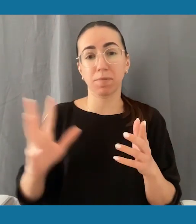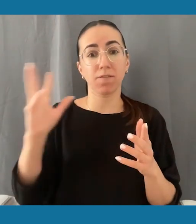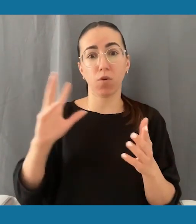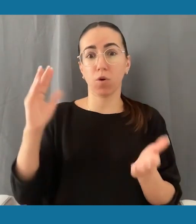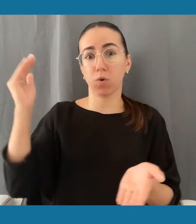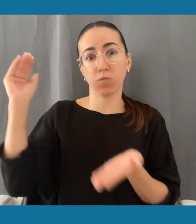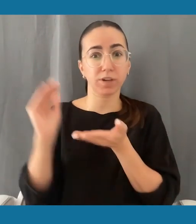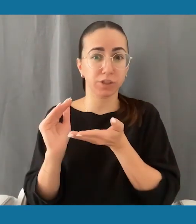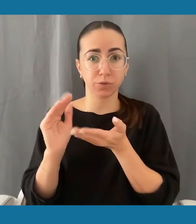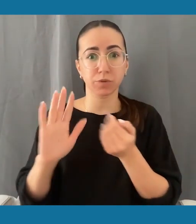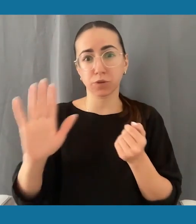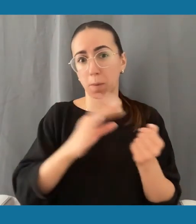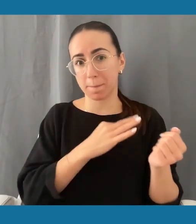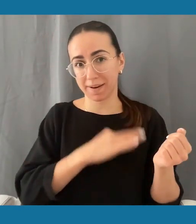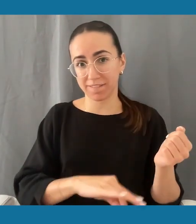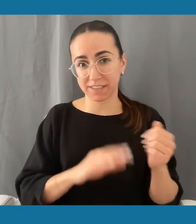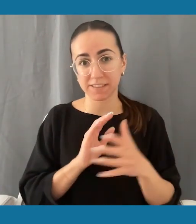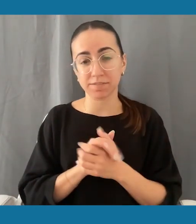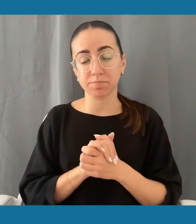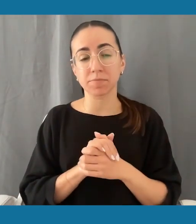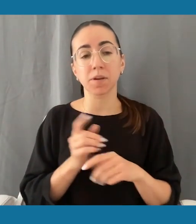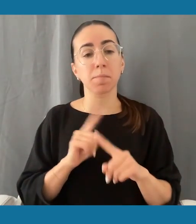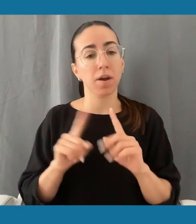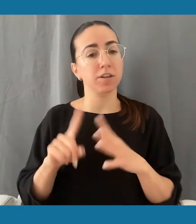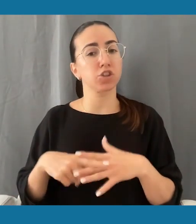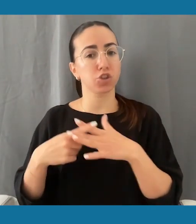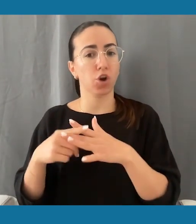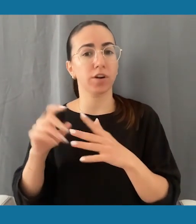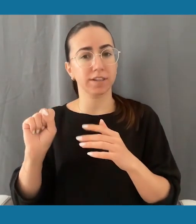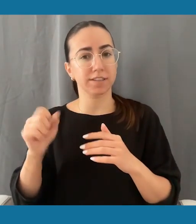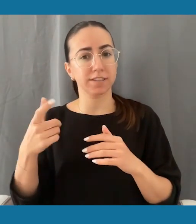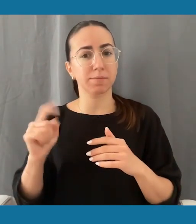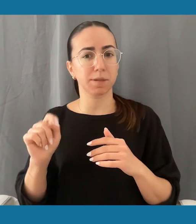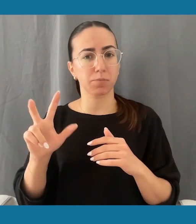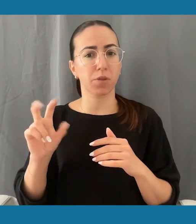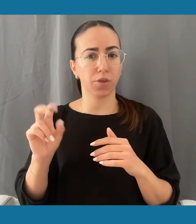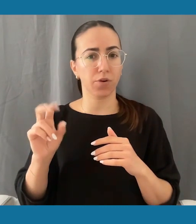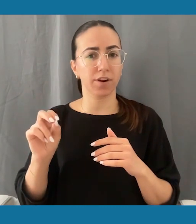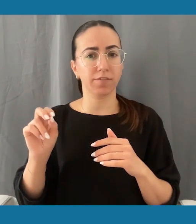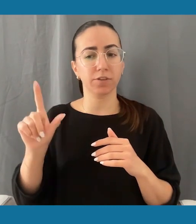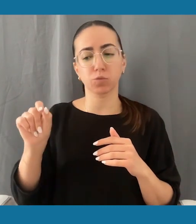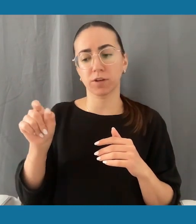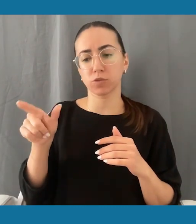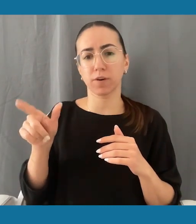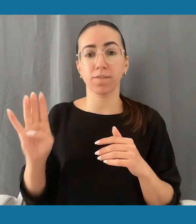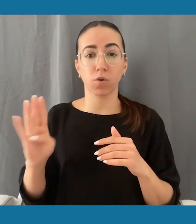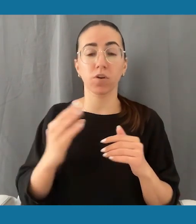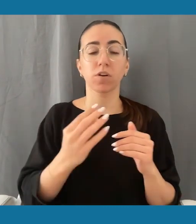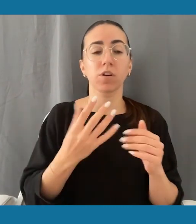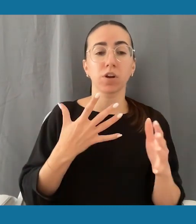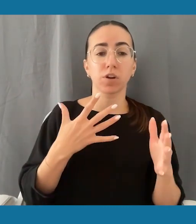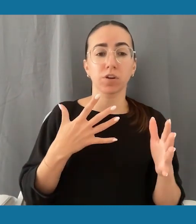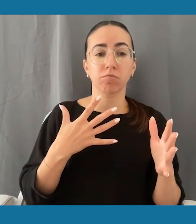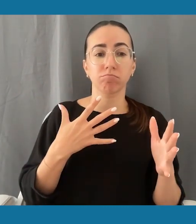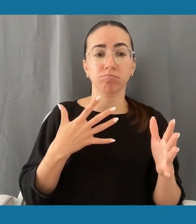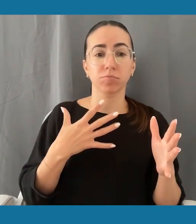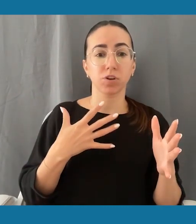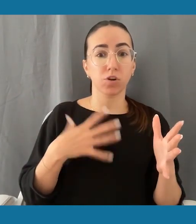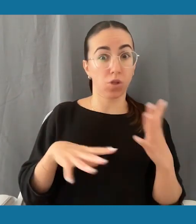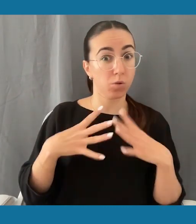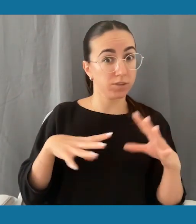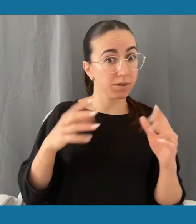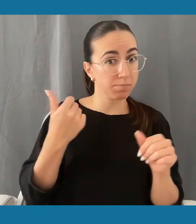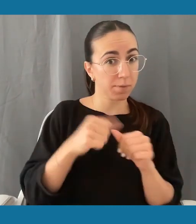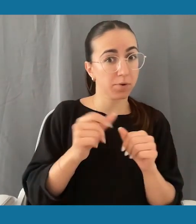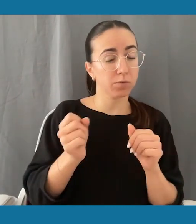SSI benefit. And as of September 30th, 2024, both clothing, which has been removed since